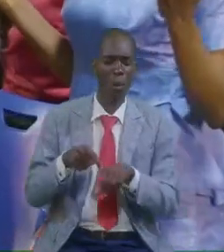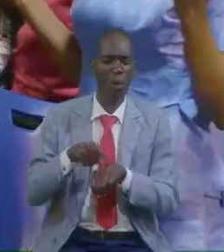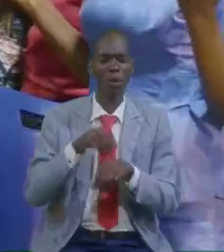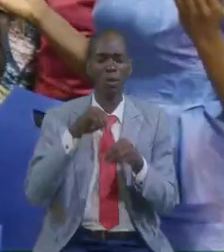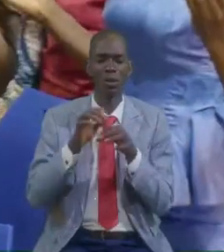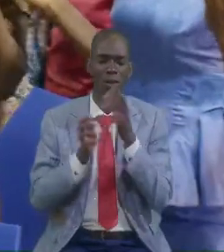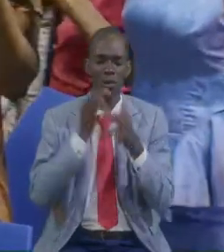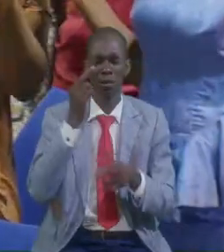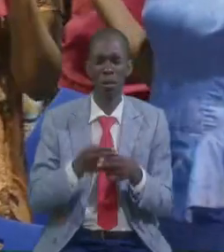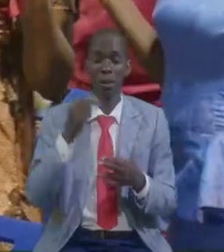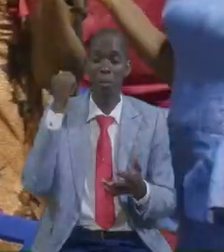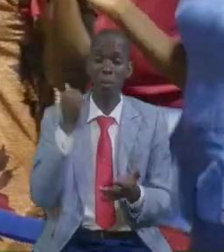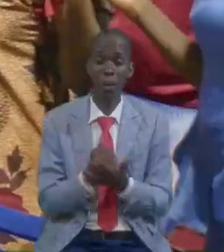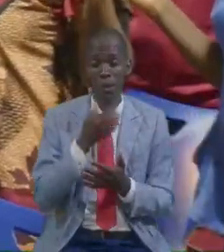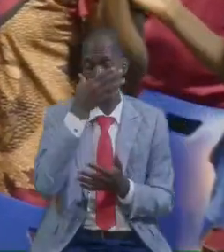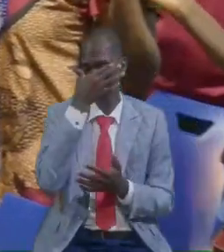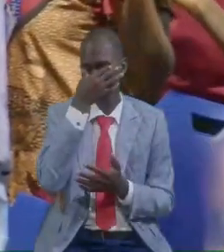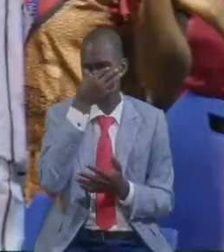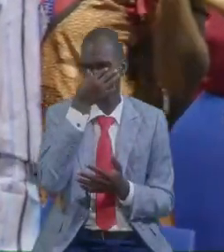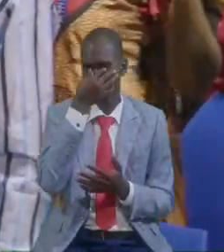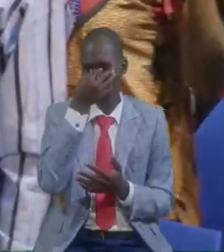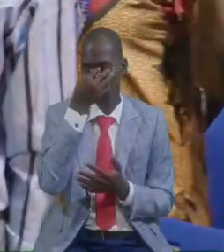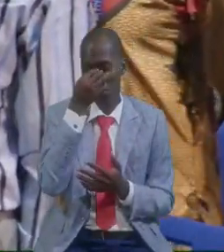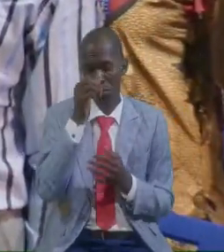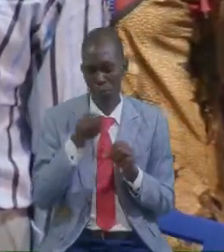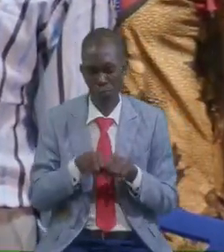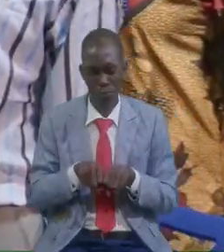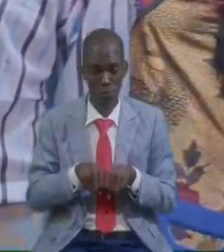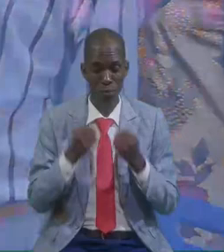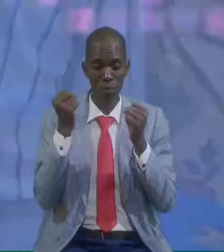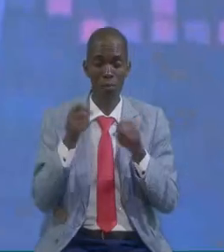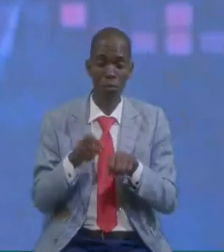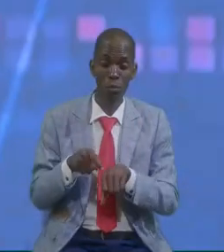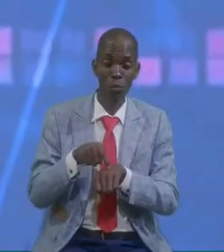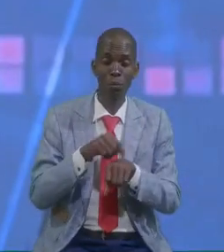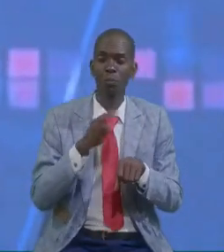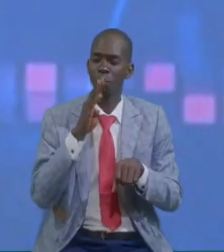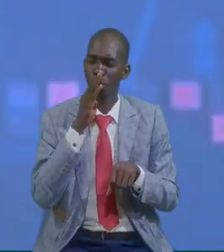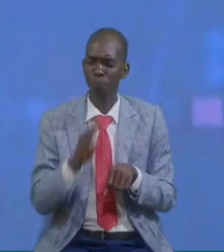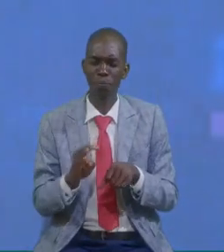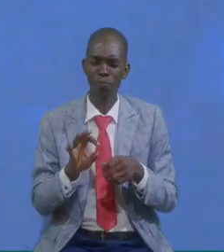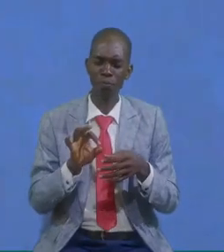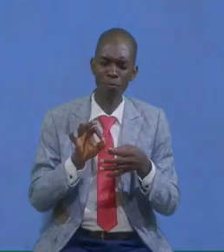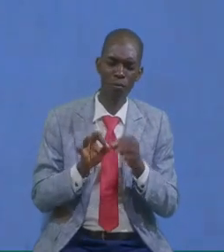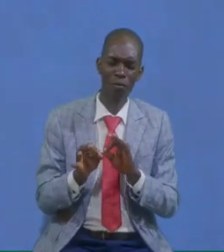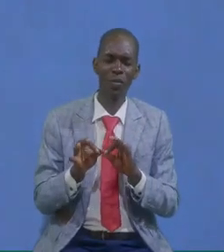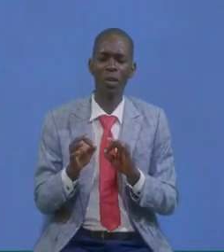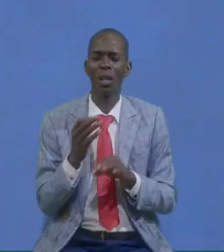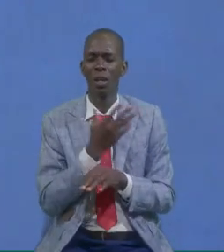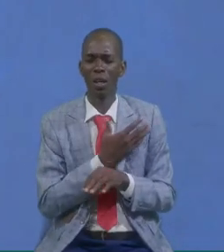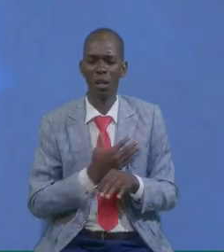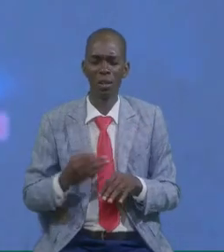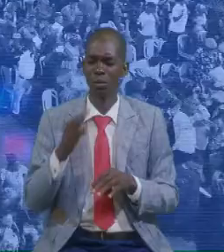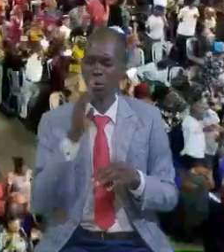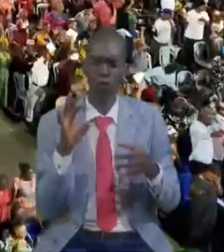Jesus' name. Broken bones, be mended, be joined together, be